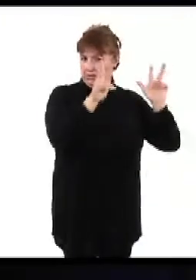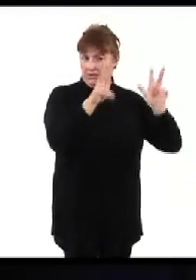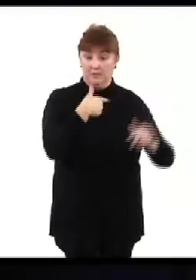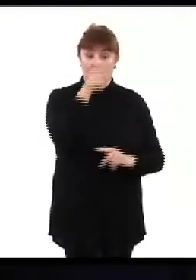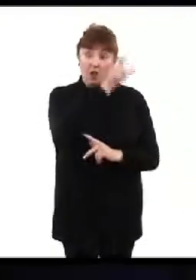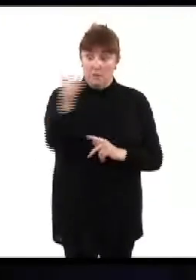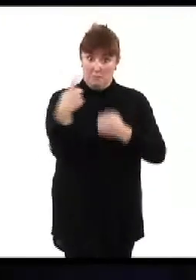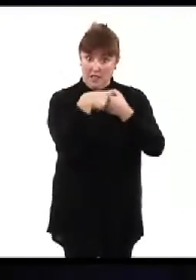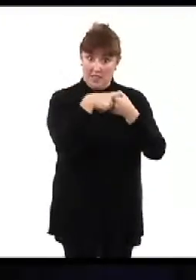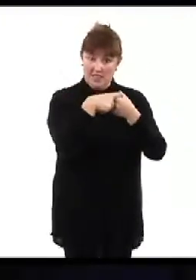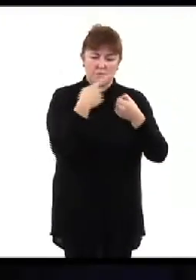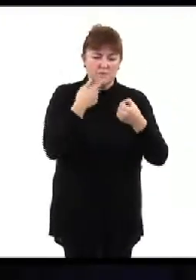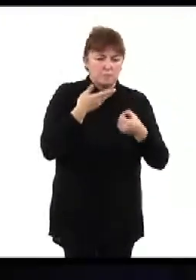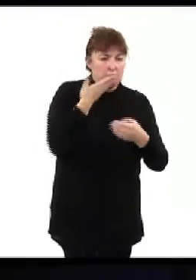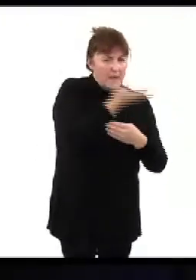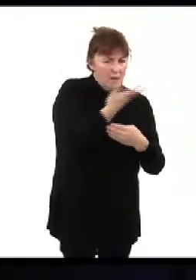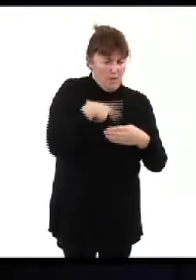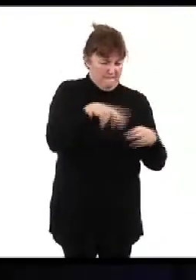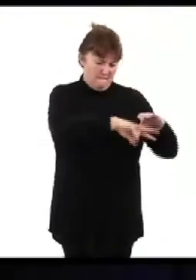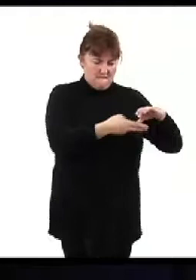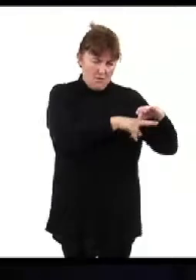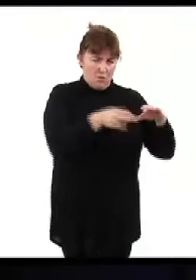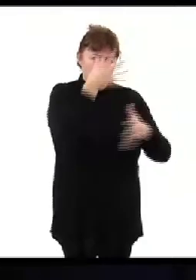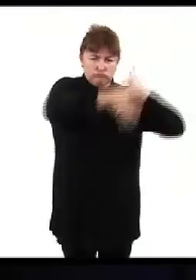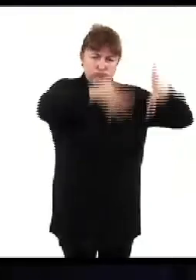move a lot and to produce signs or pantomimes, or in this case, signs.